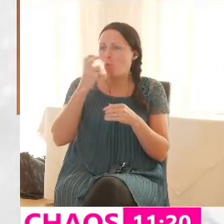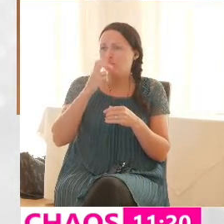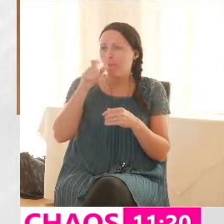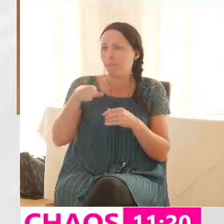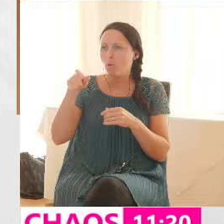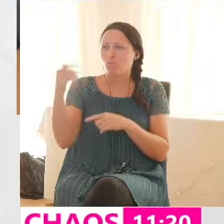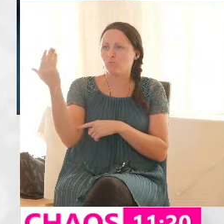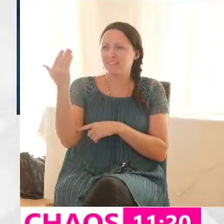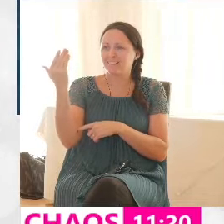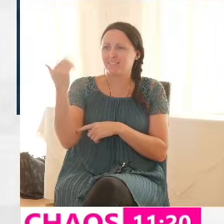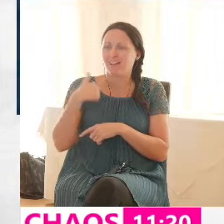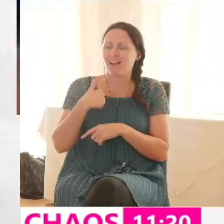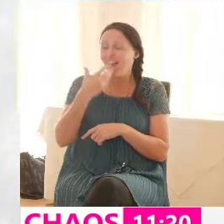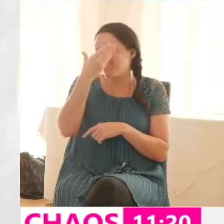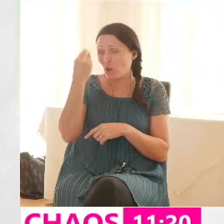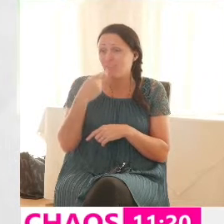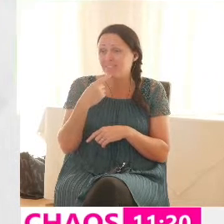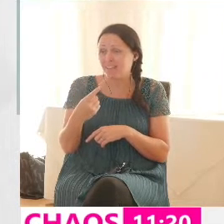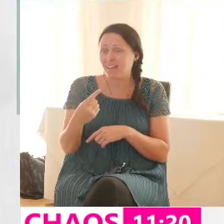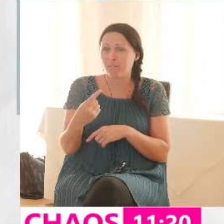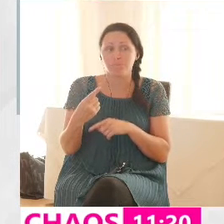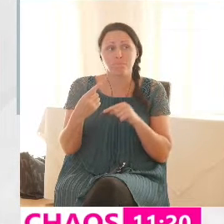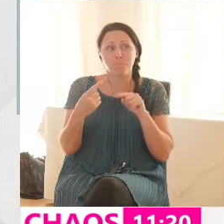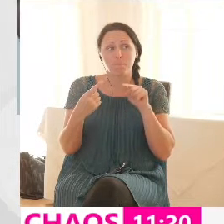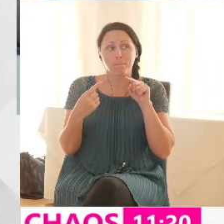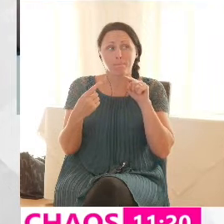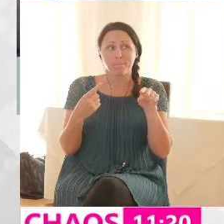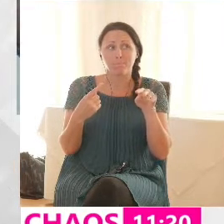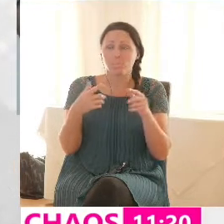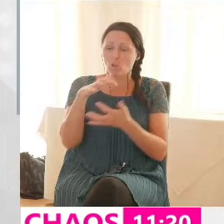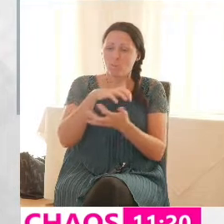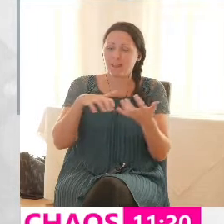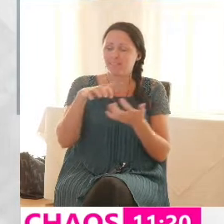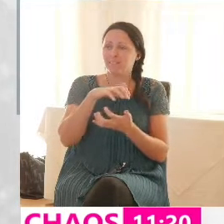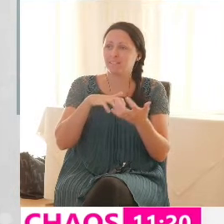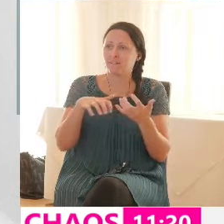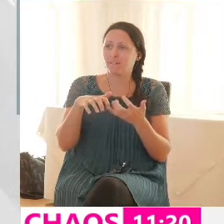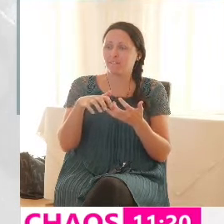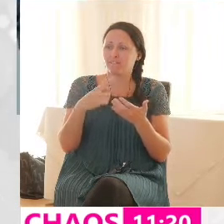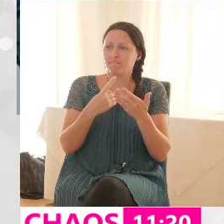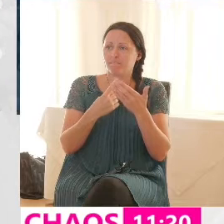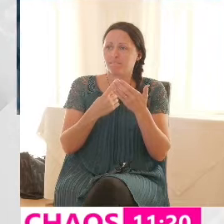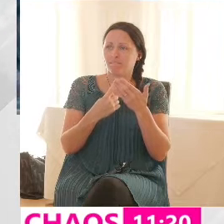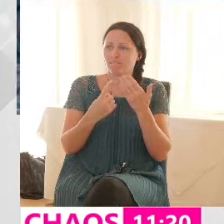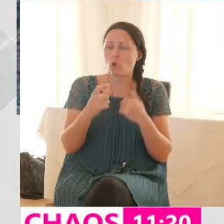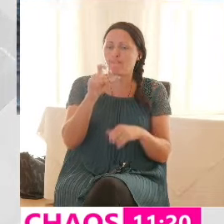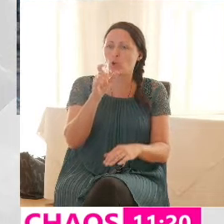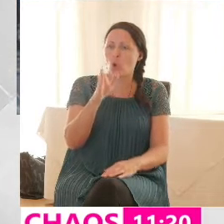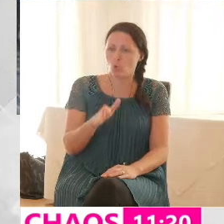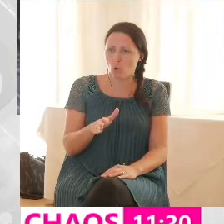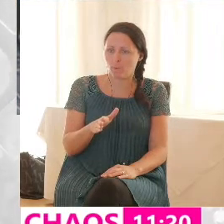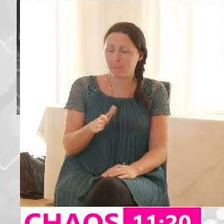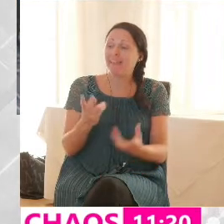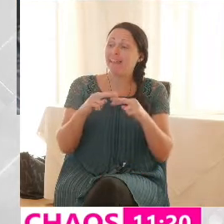forgot to say that, look, this complexity is just like for Cornwall. If you go to Exeter, for example, the map would be something